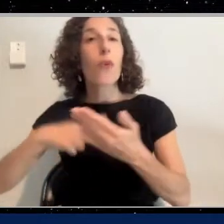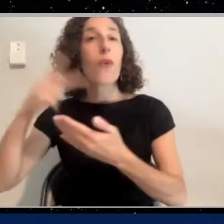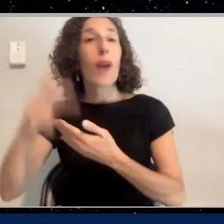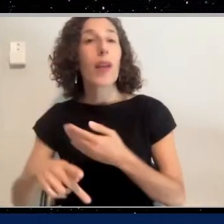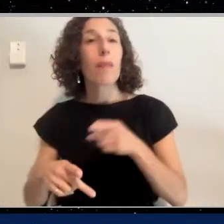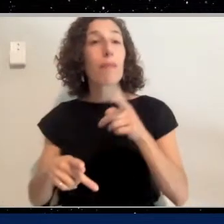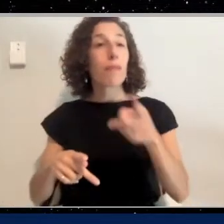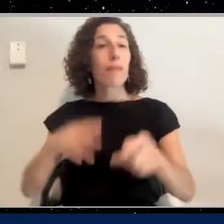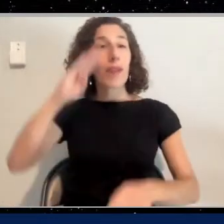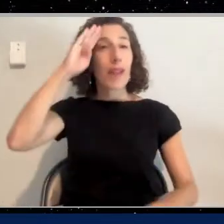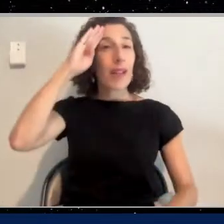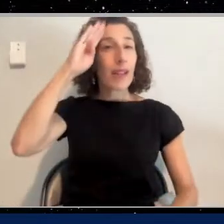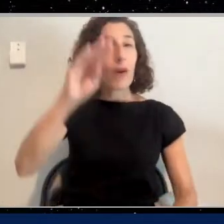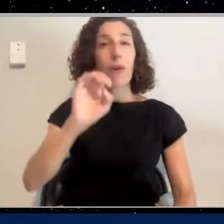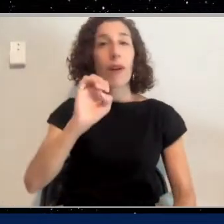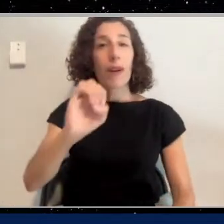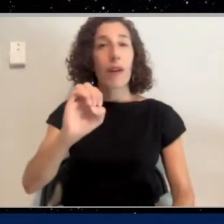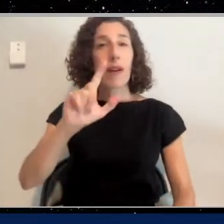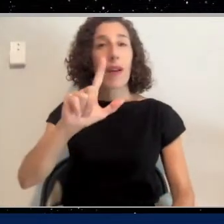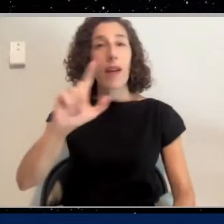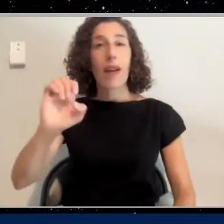today?